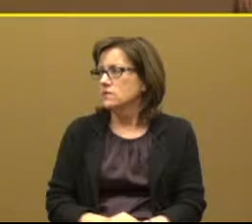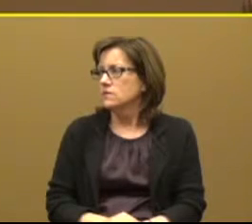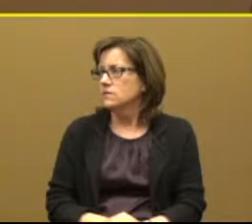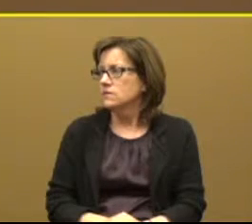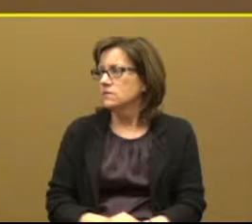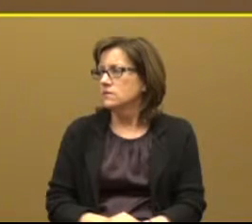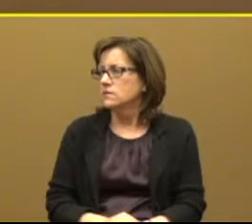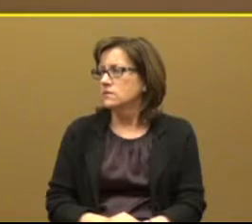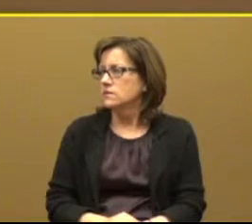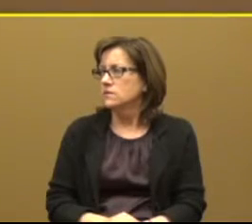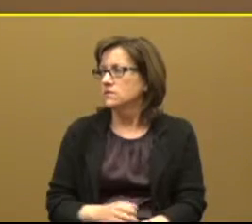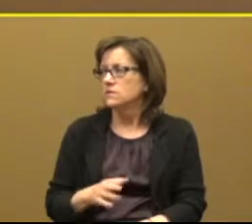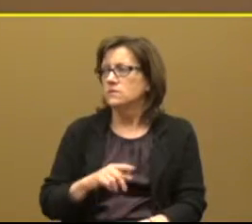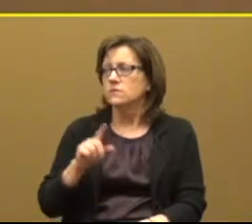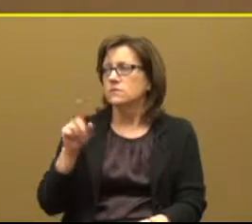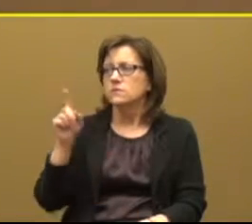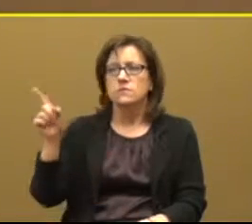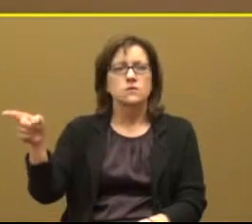remember,